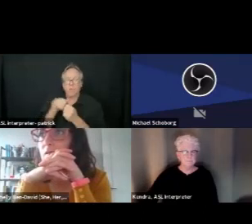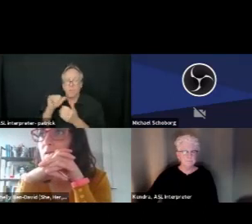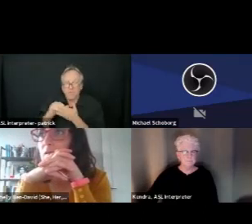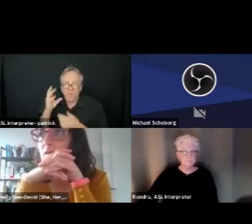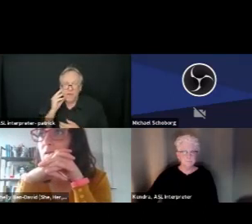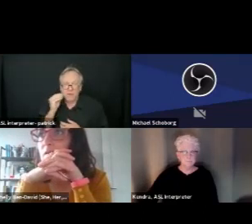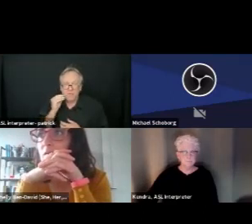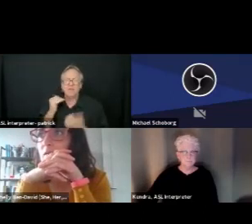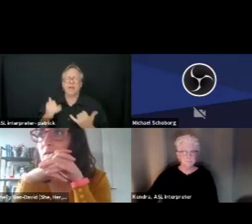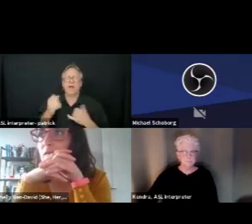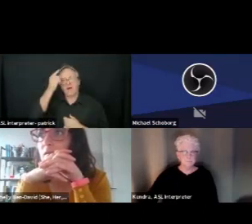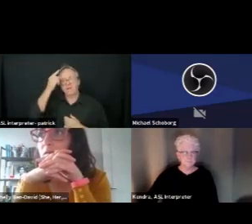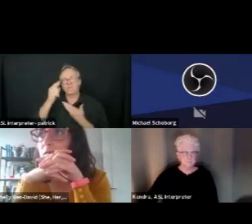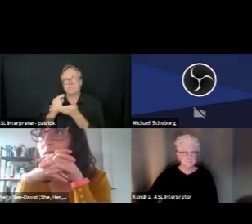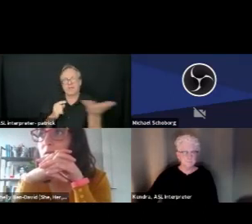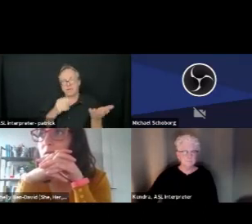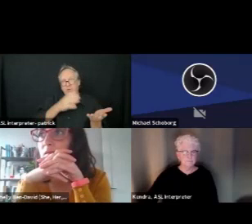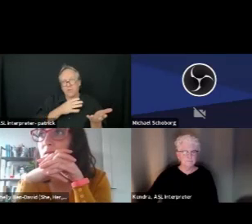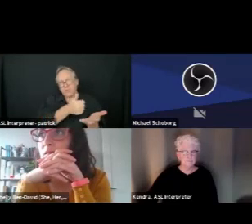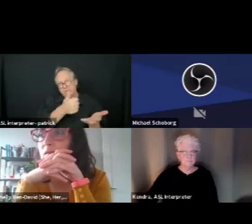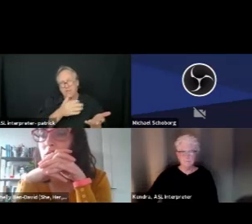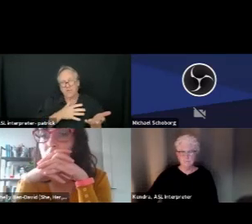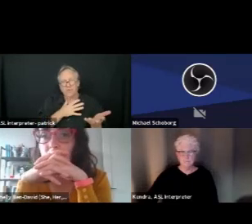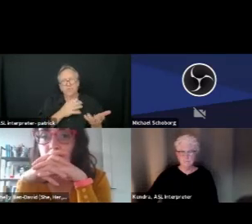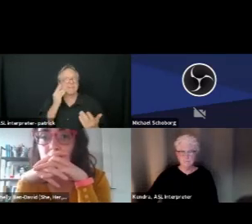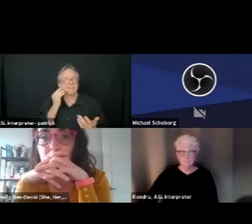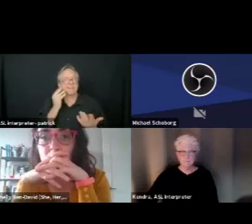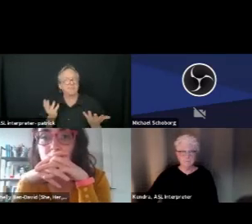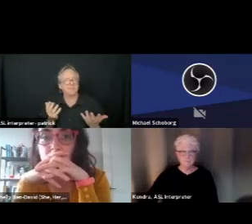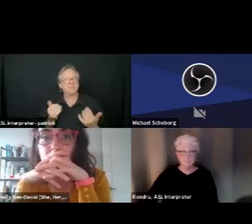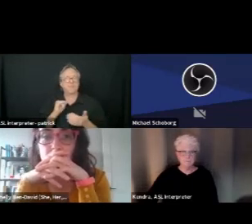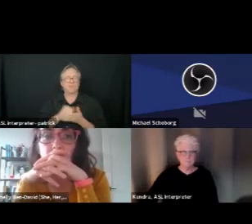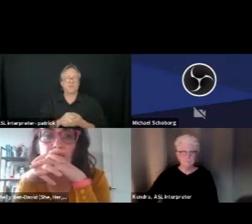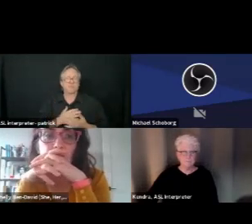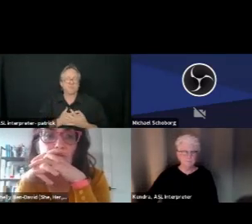lot of women go through. And that means that I'd be speaking to another place of privilege.